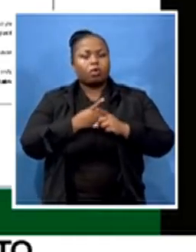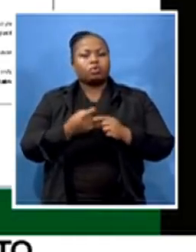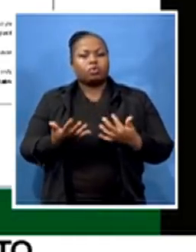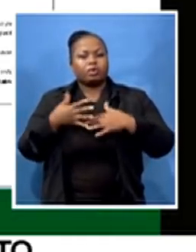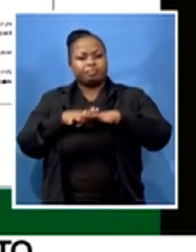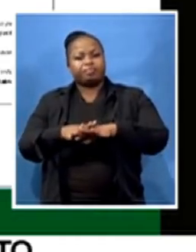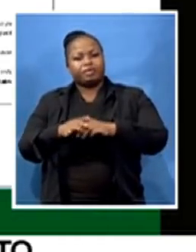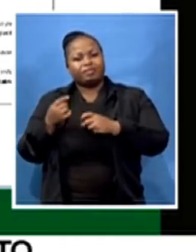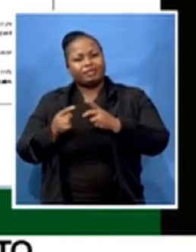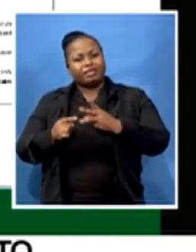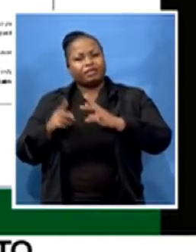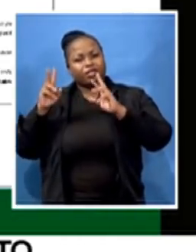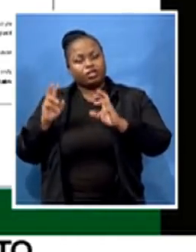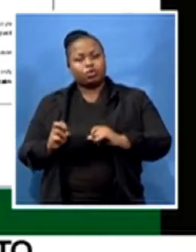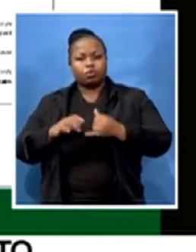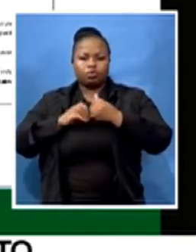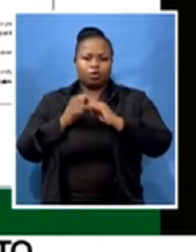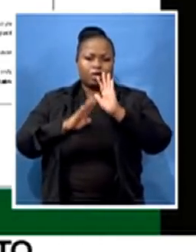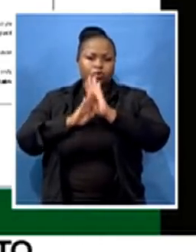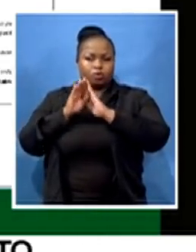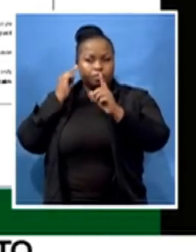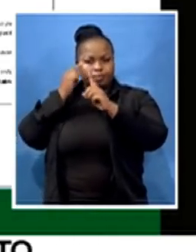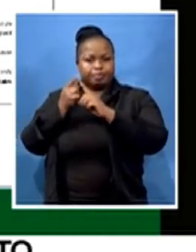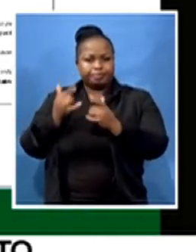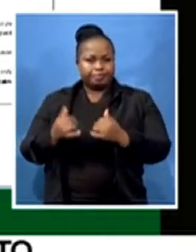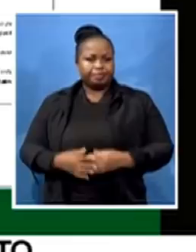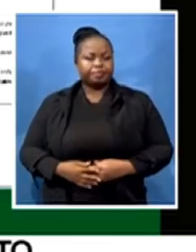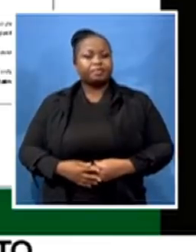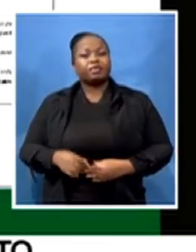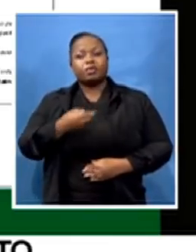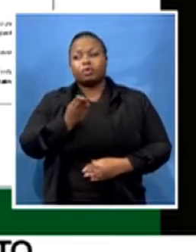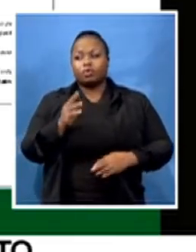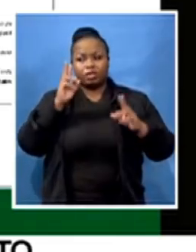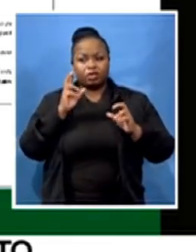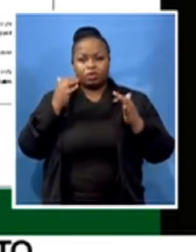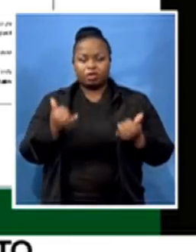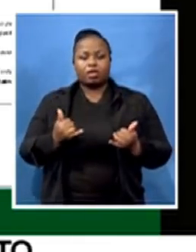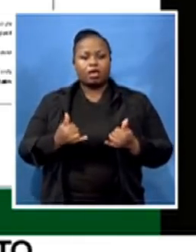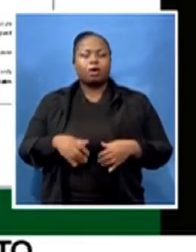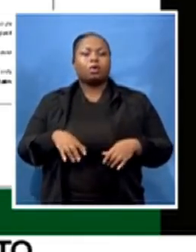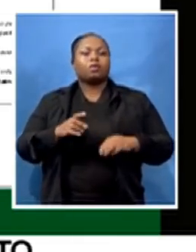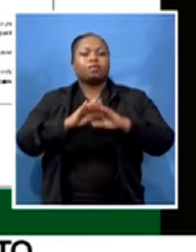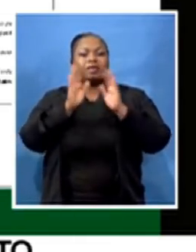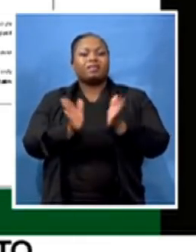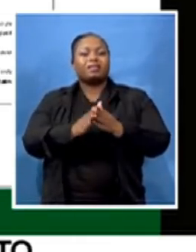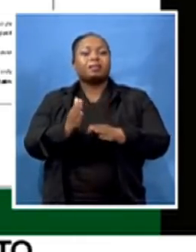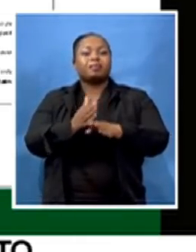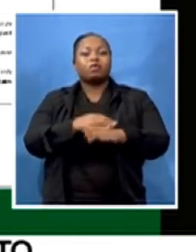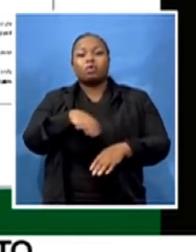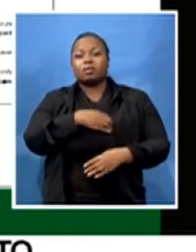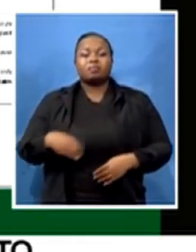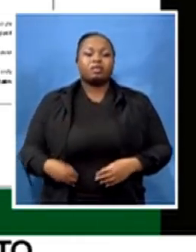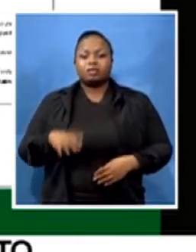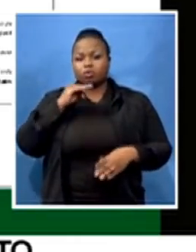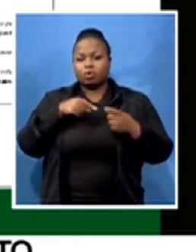targeting. So these issues, therefore, take us to what the president was talking about when he was referring to hotspots. We're